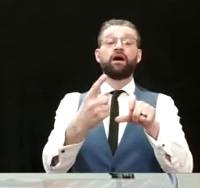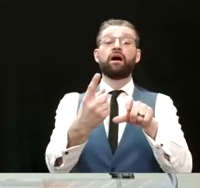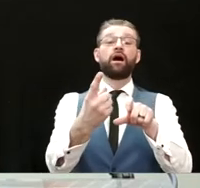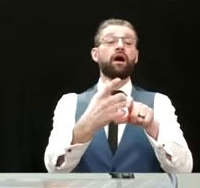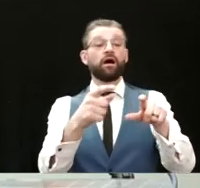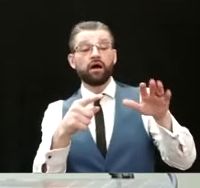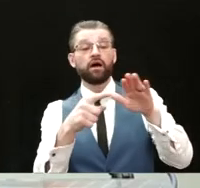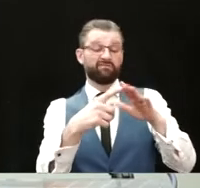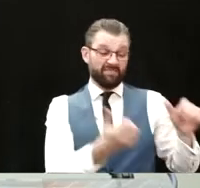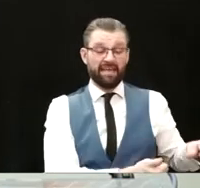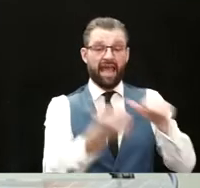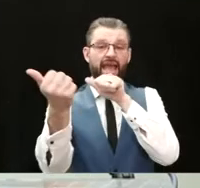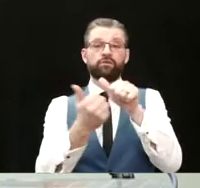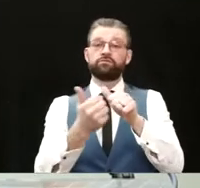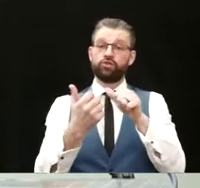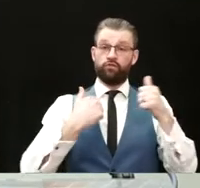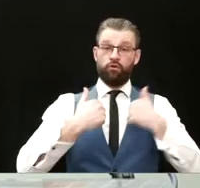by force in 1990.